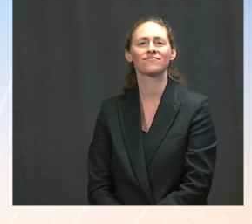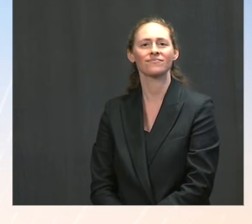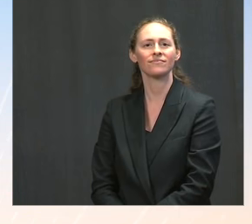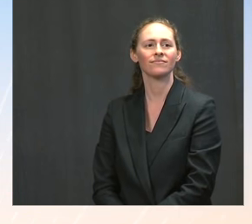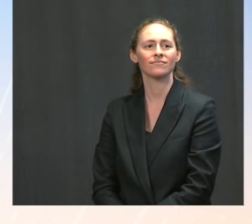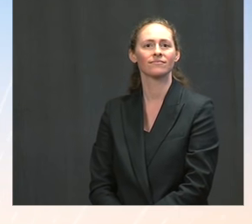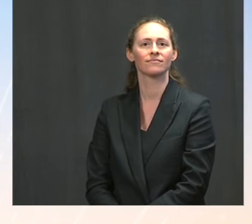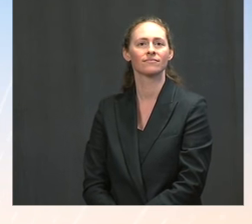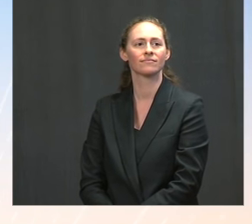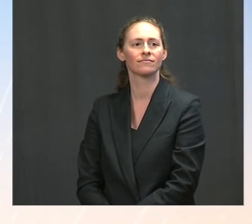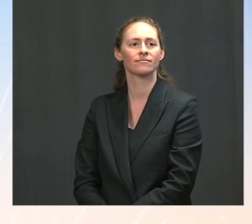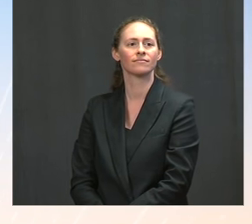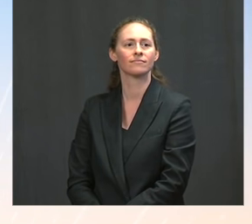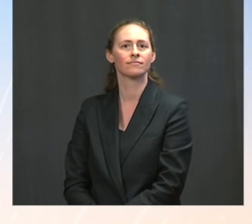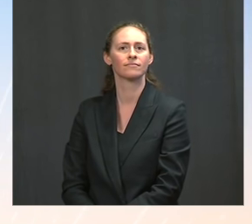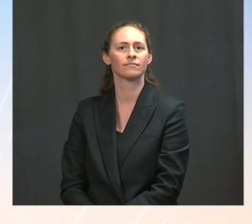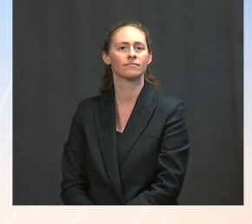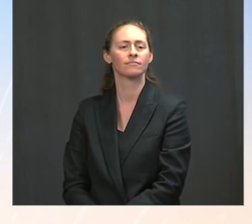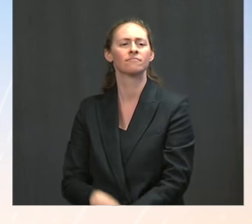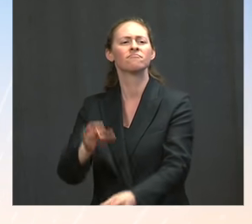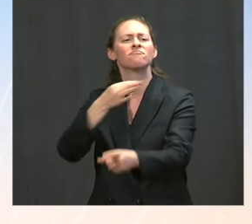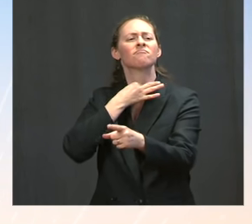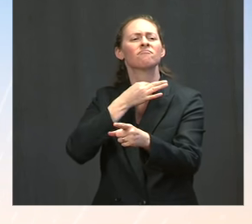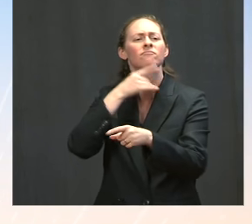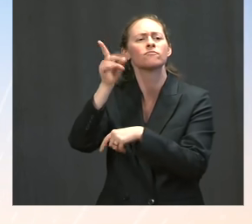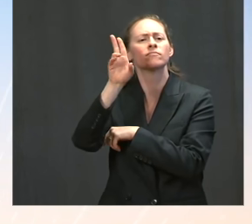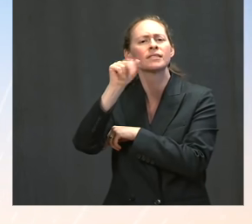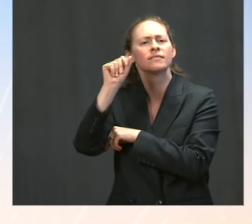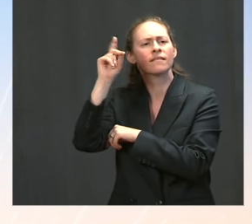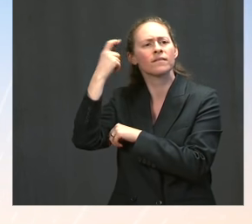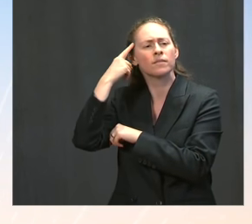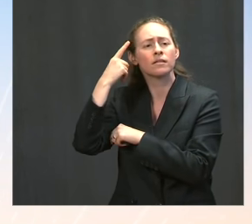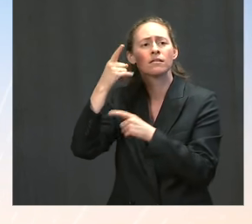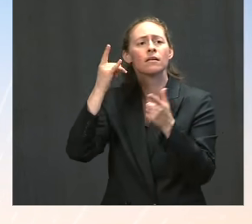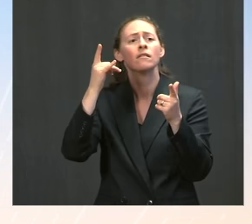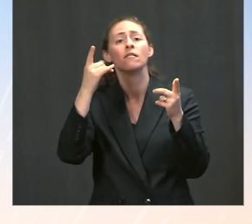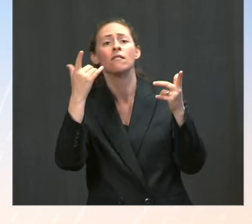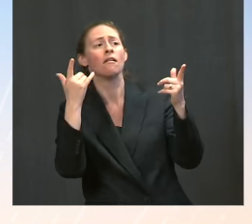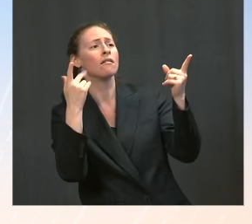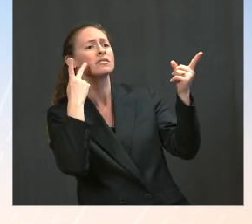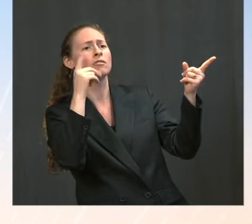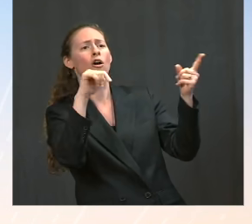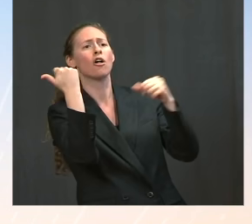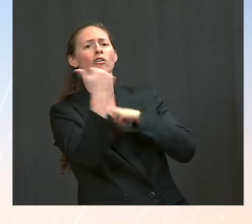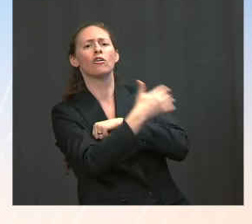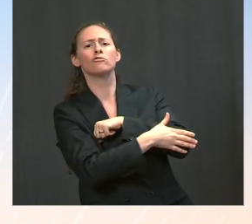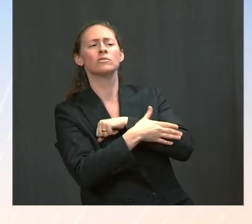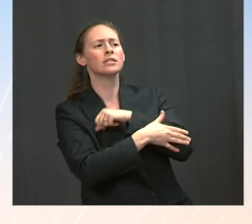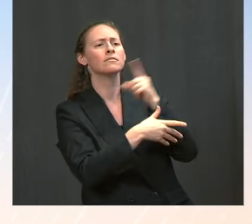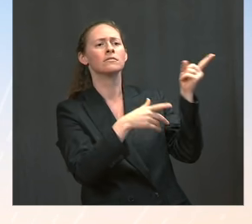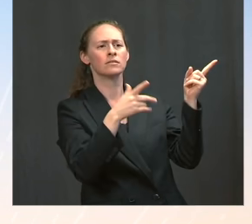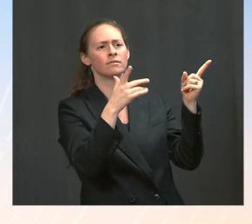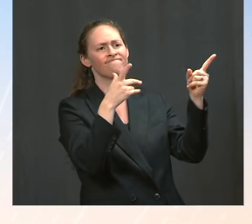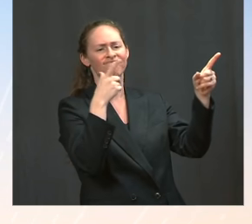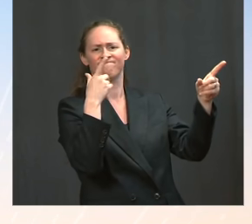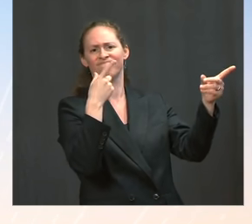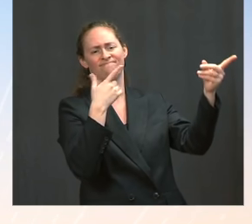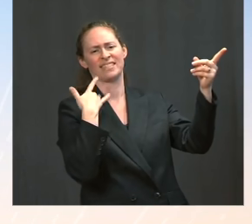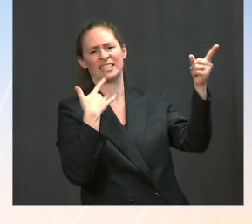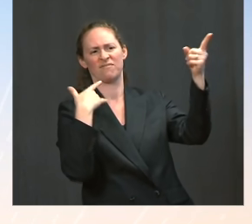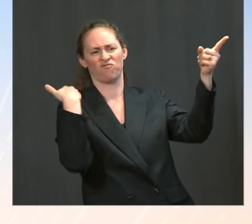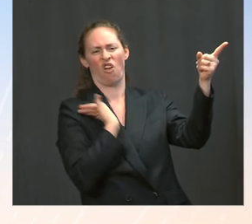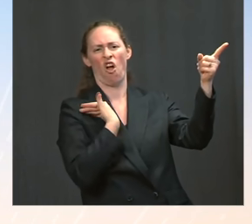and governments around the world accused China of malicious cyber activities. Have you gotten any reaction from your Chinese